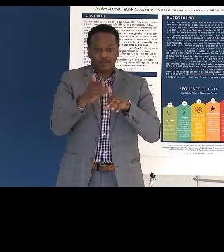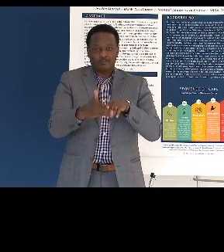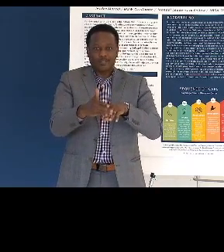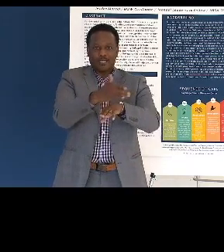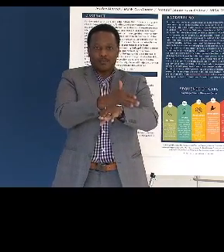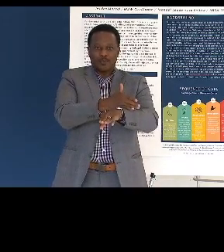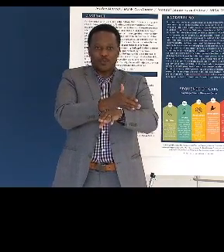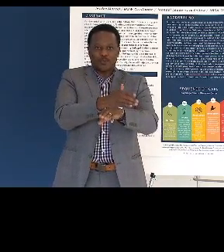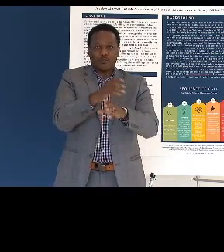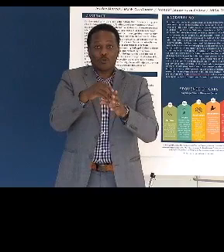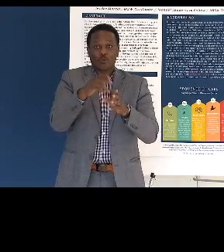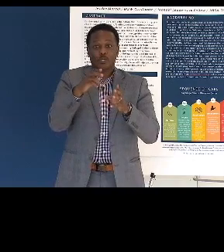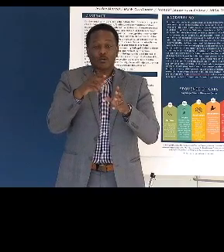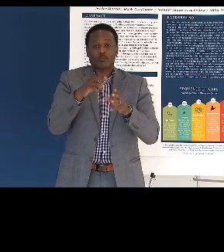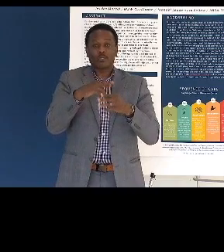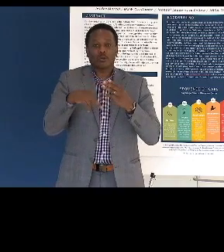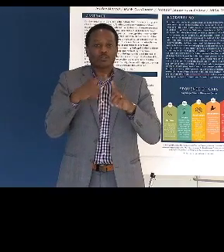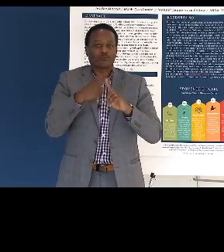college withdrawal.